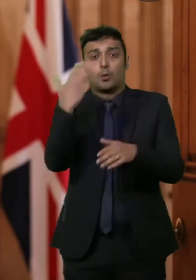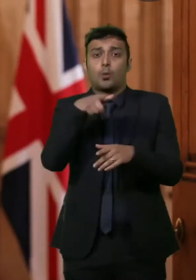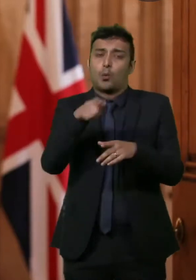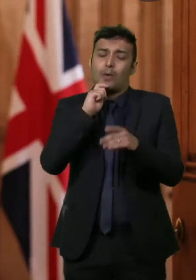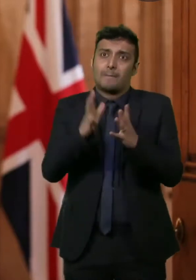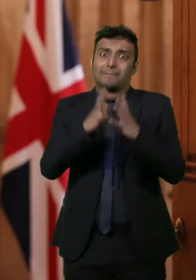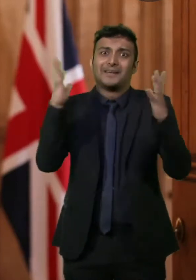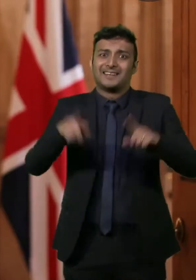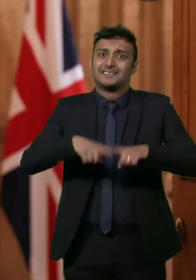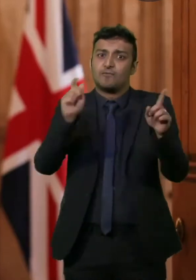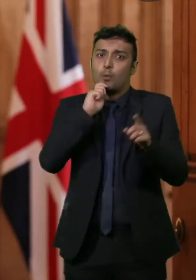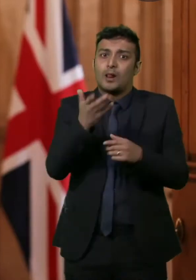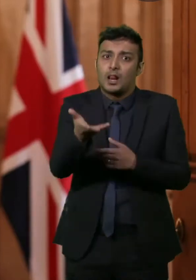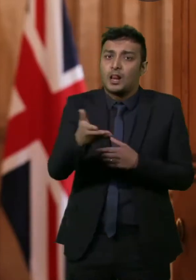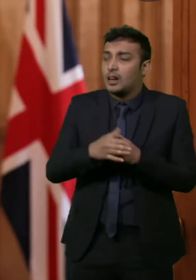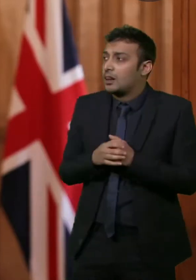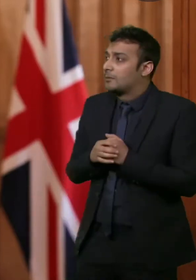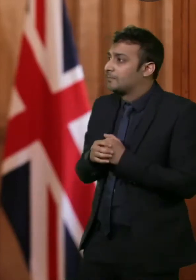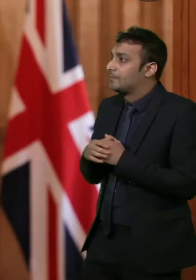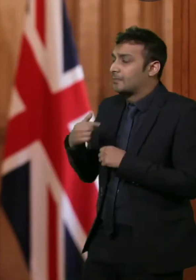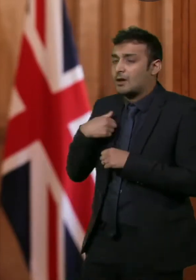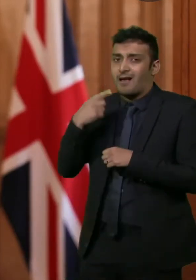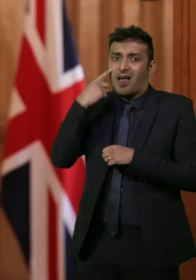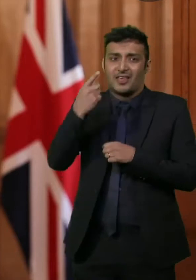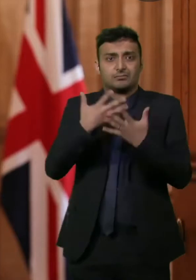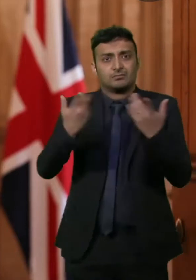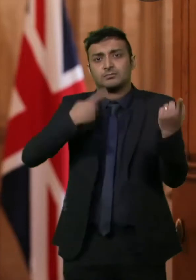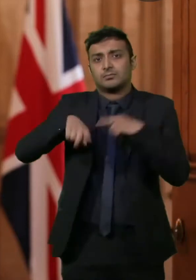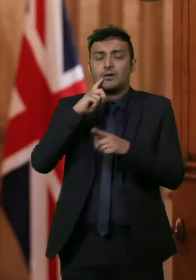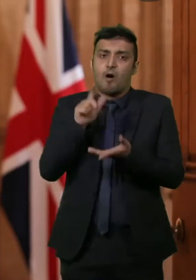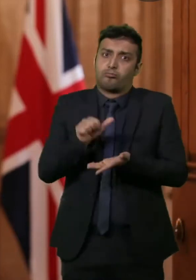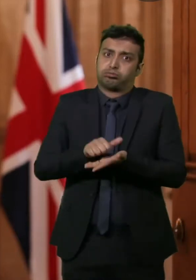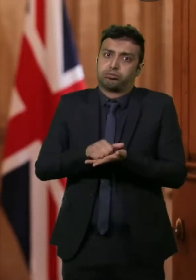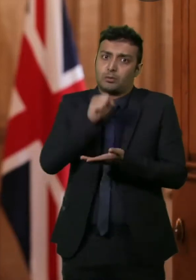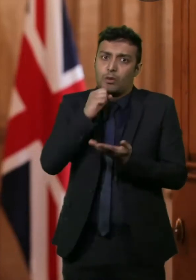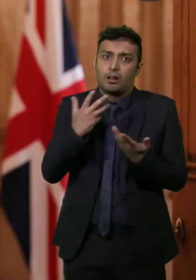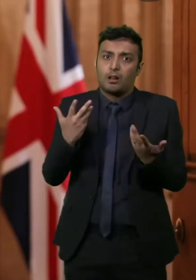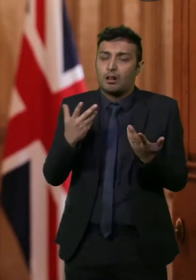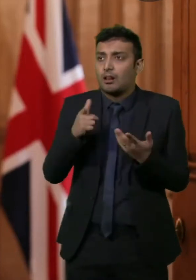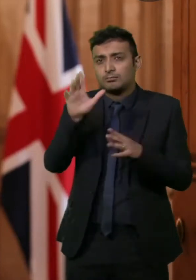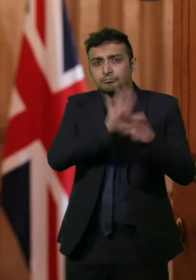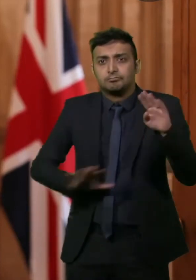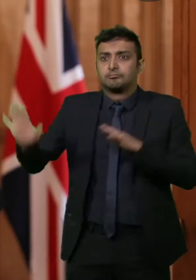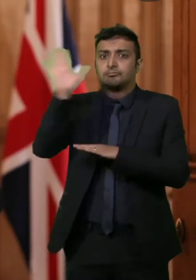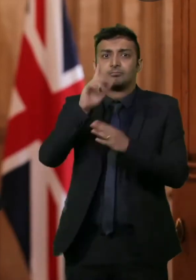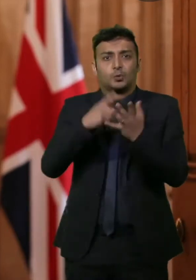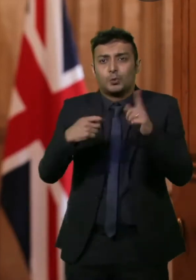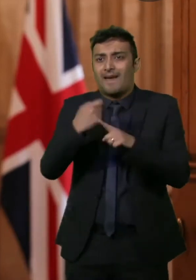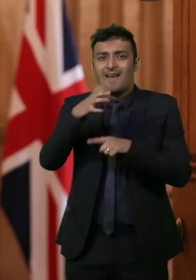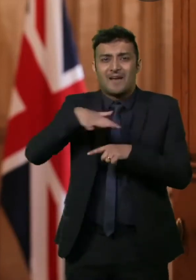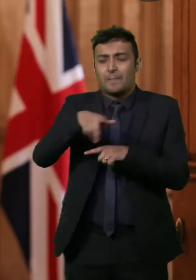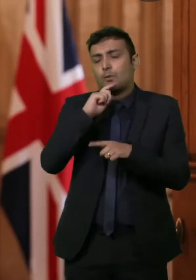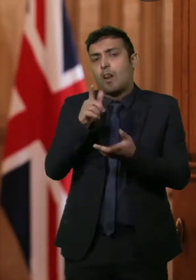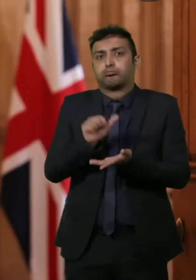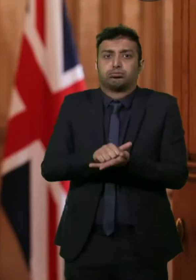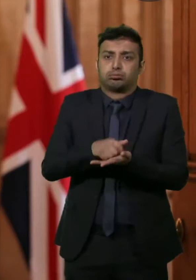a really, really welcome to families up and down the country. But for